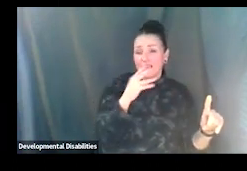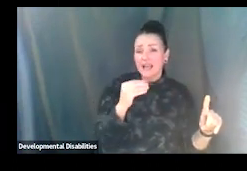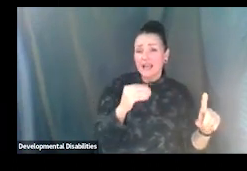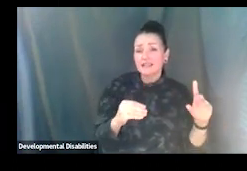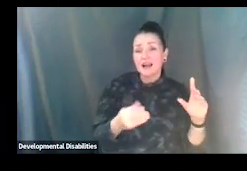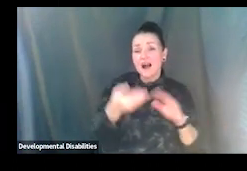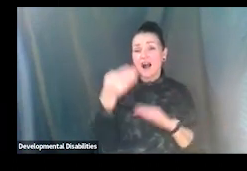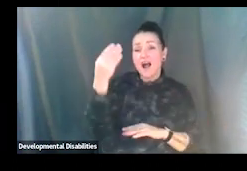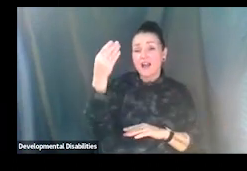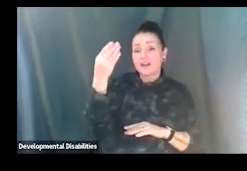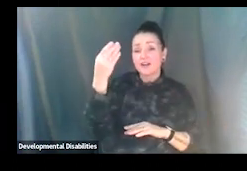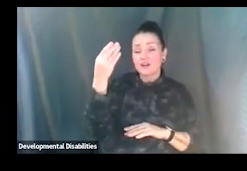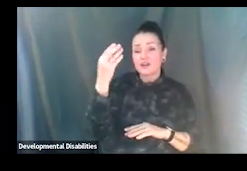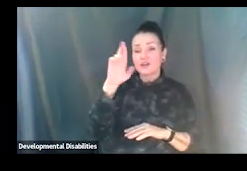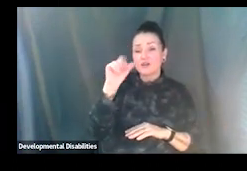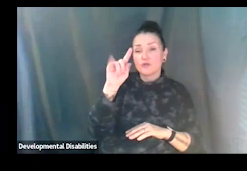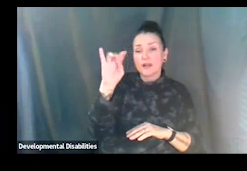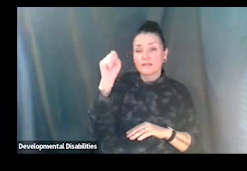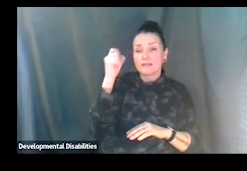Sarah, were you going to say something?